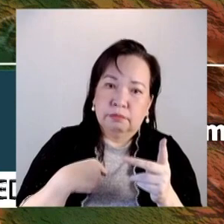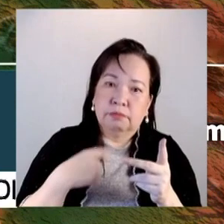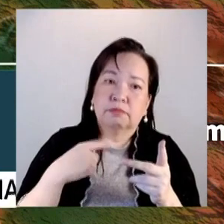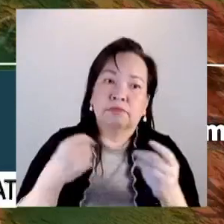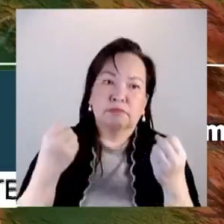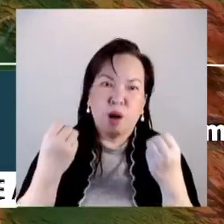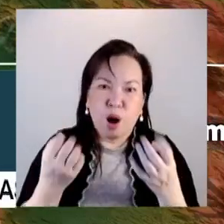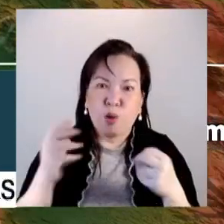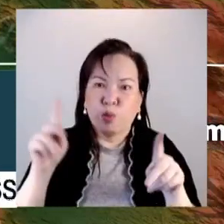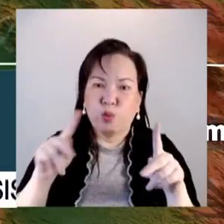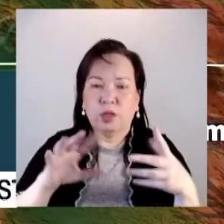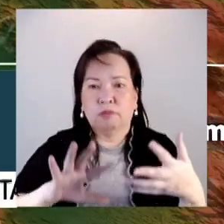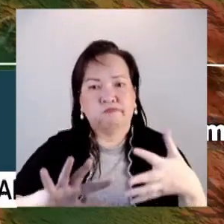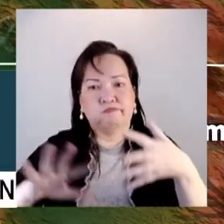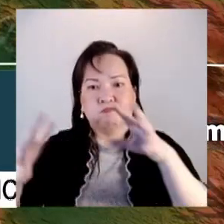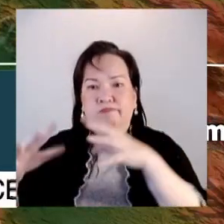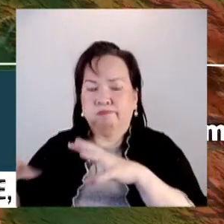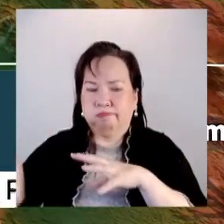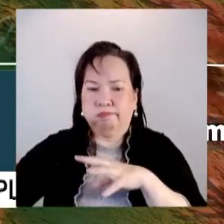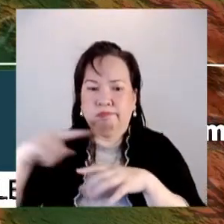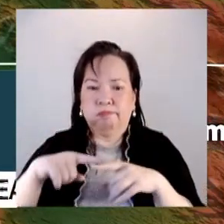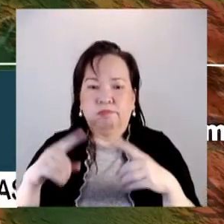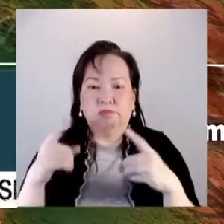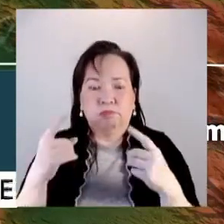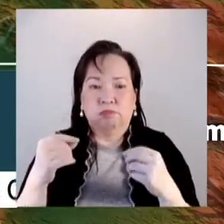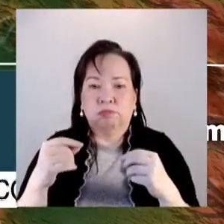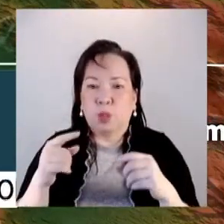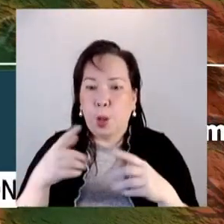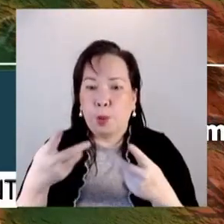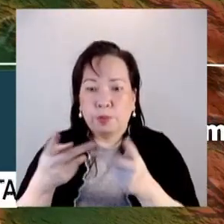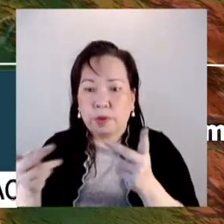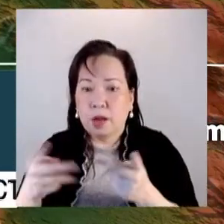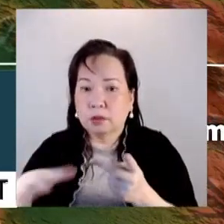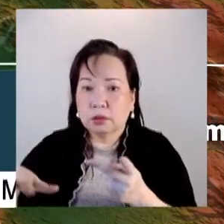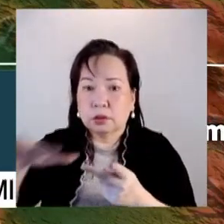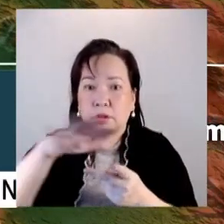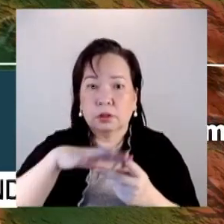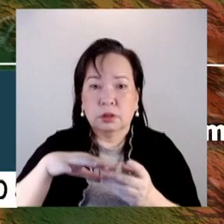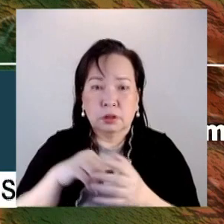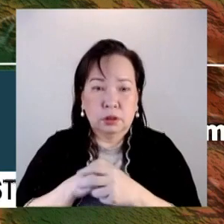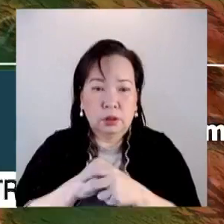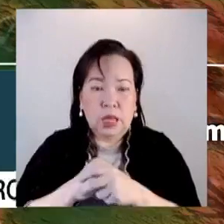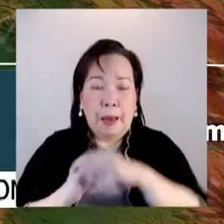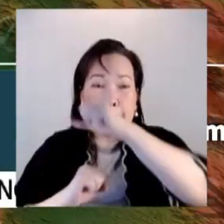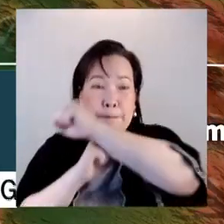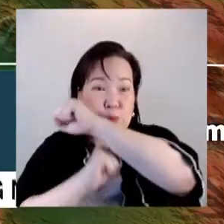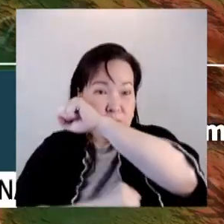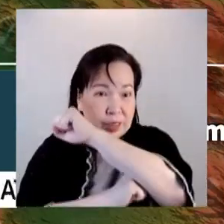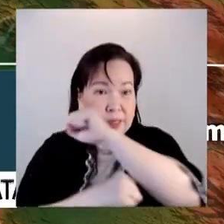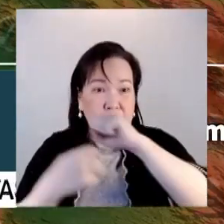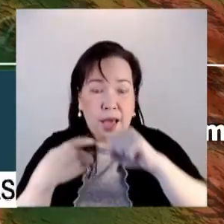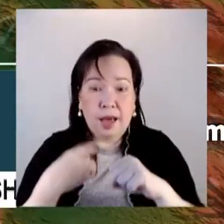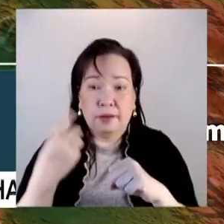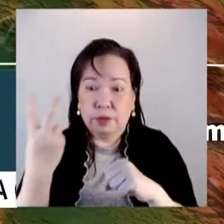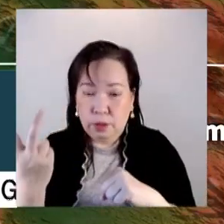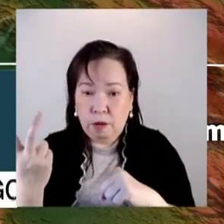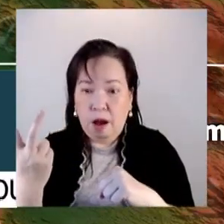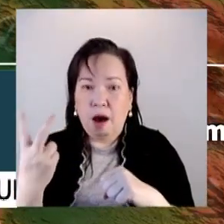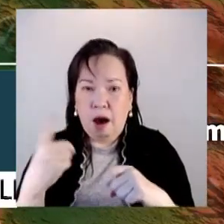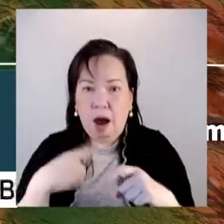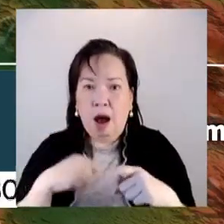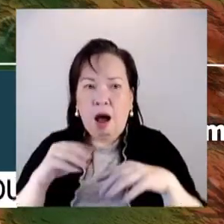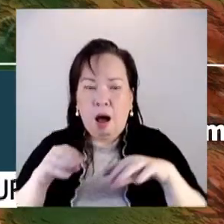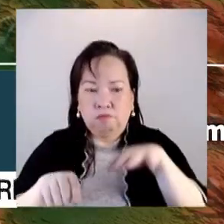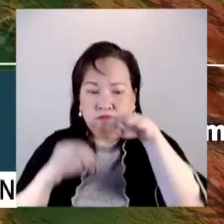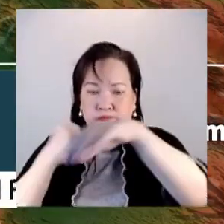residents affected there. Meanwhile, two rivers in Maguindanao, particularly the Simoy Bridge and Ituan Bridge in the town of Parang, have overflowed.